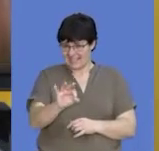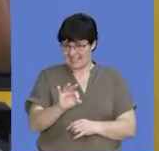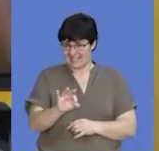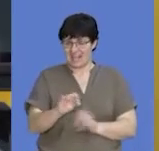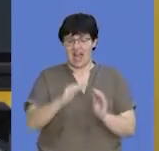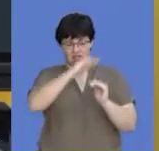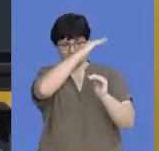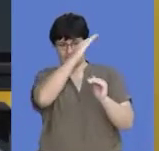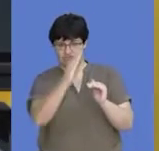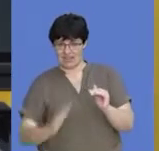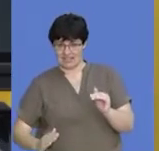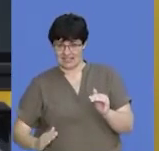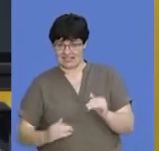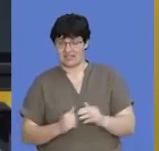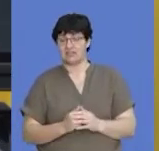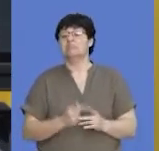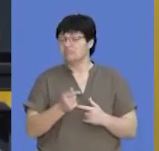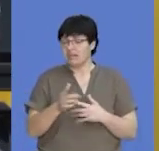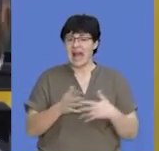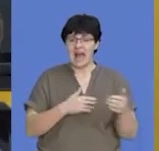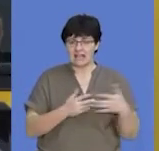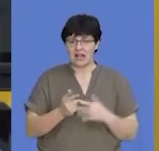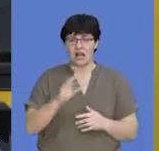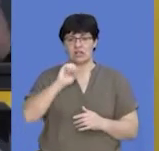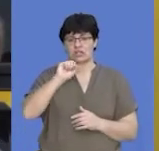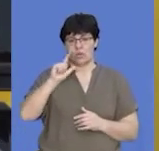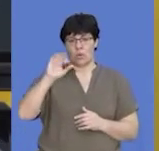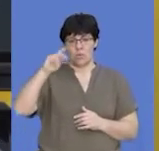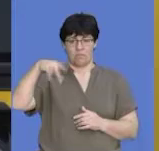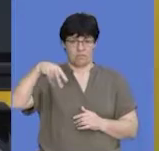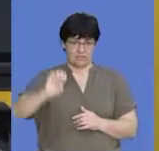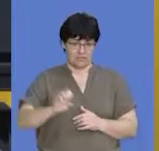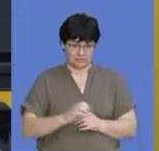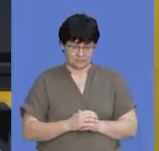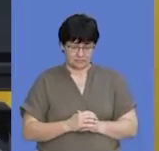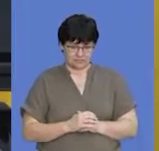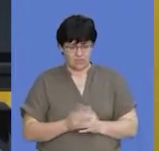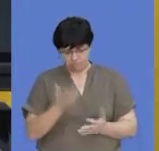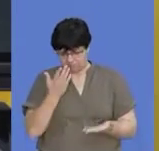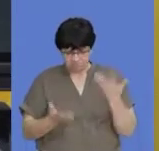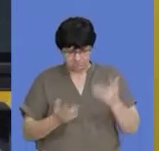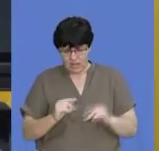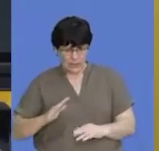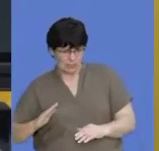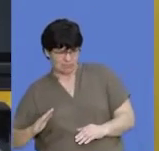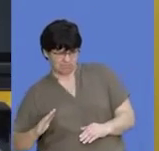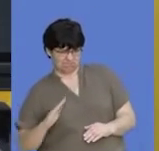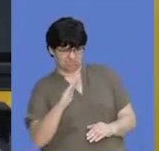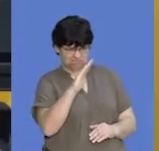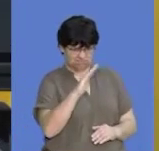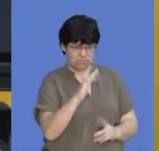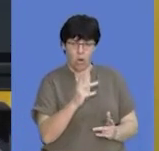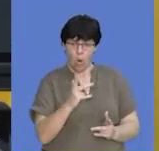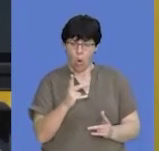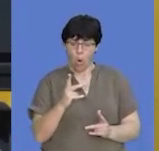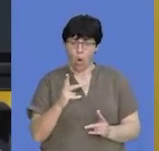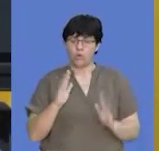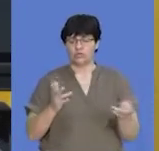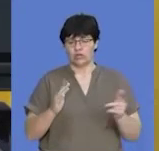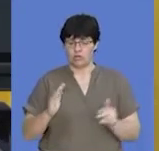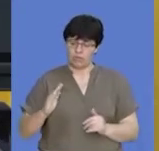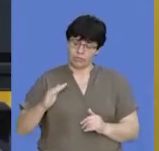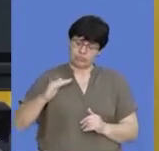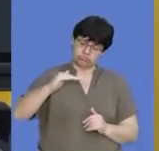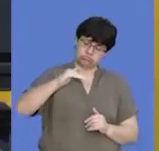it, gradient. Gradient deals with slopes. We are trying to determine whether that's a steep slope or a gentle slope.